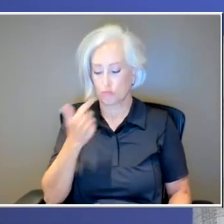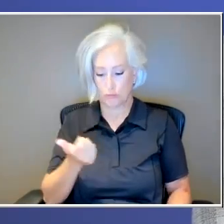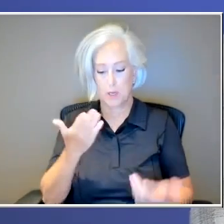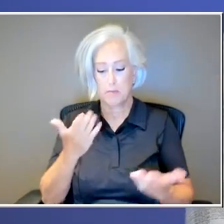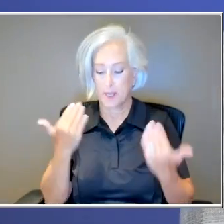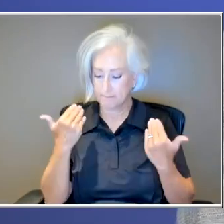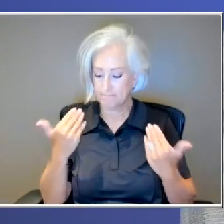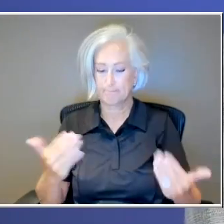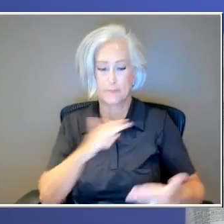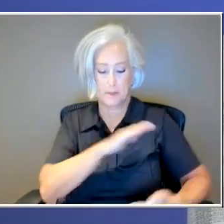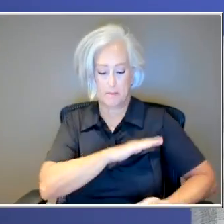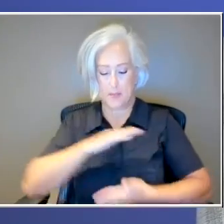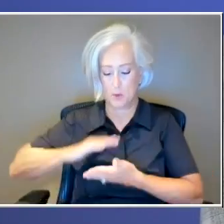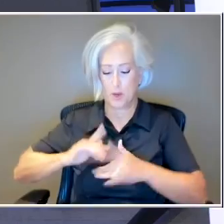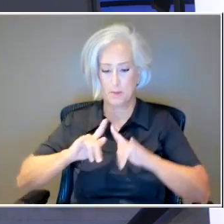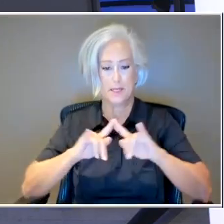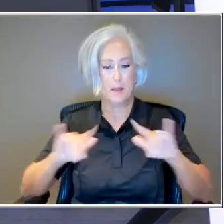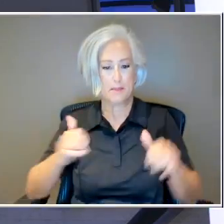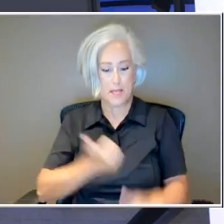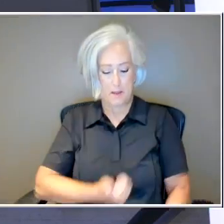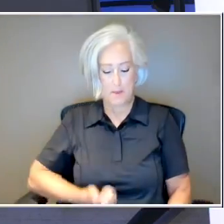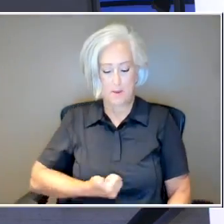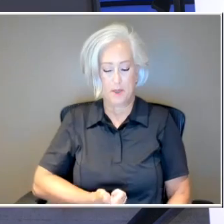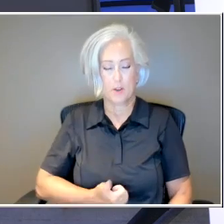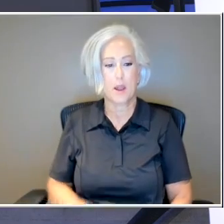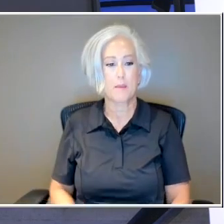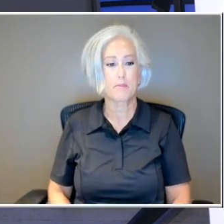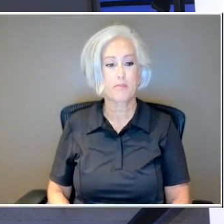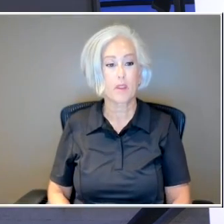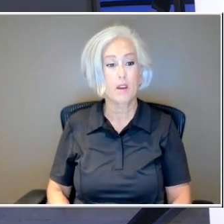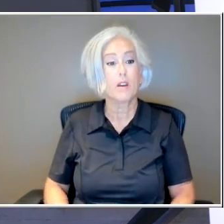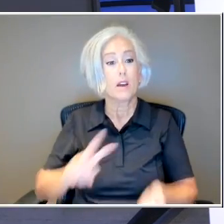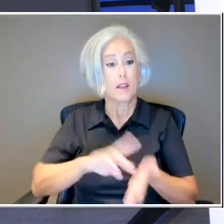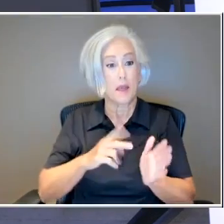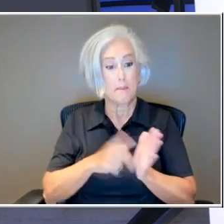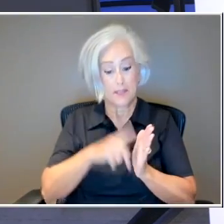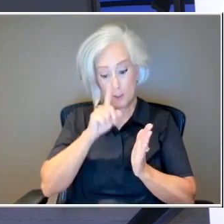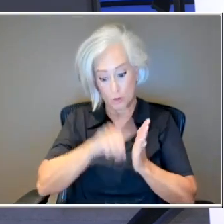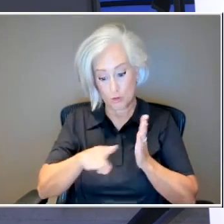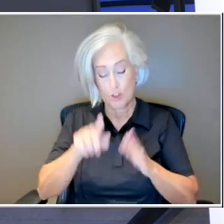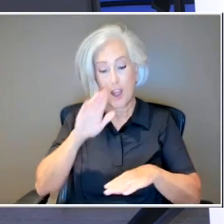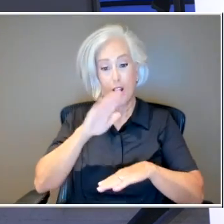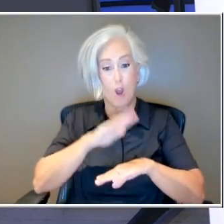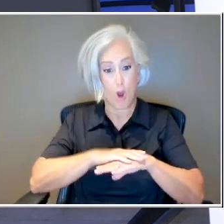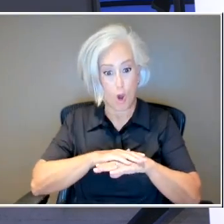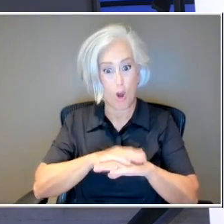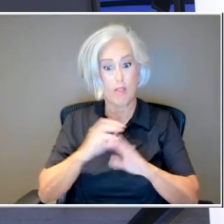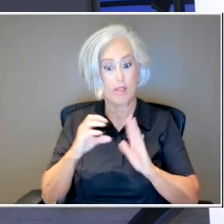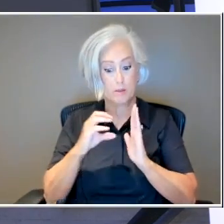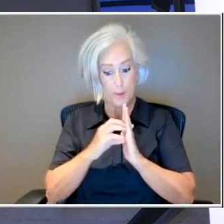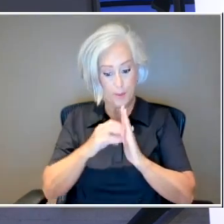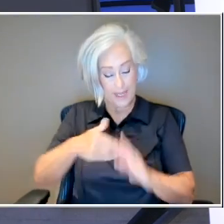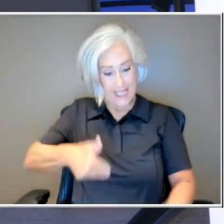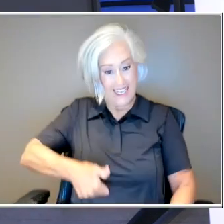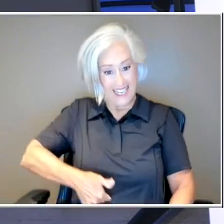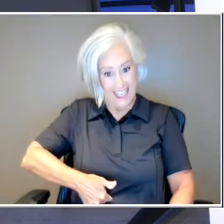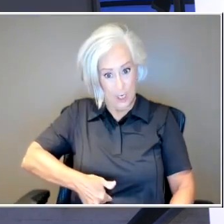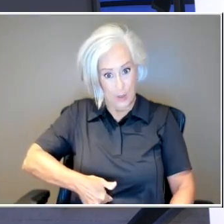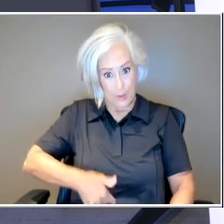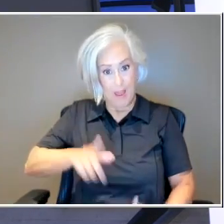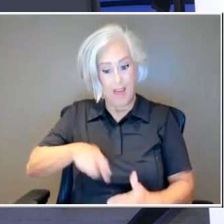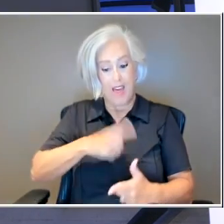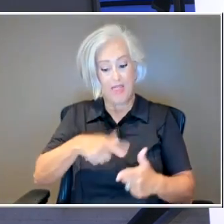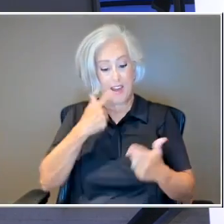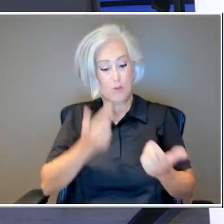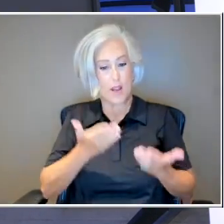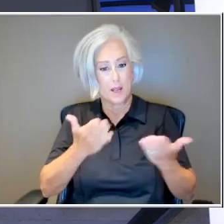around the same time as my sonogram. So you're checking on this lump down here, and that's when they recommended to go have the mammogram. Yes. Just to kind of